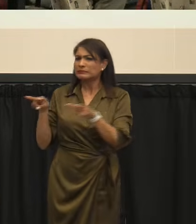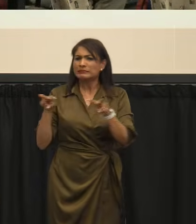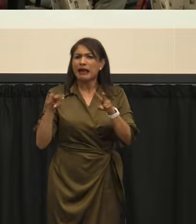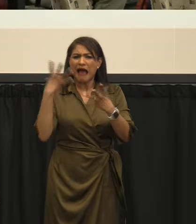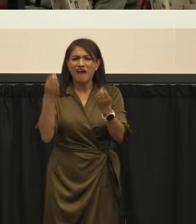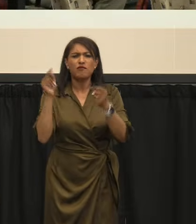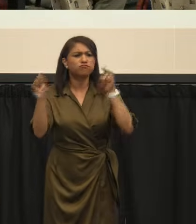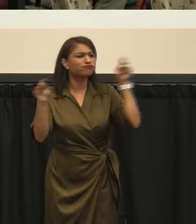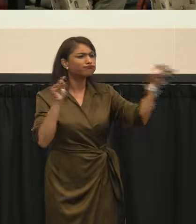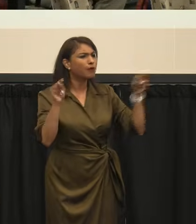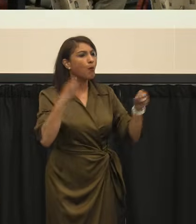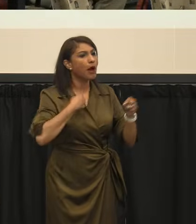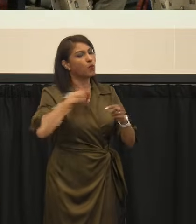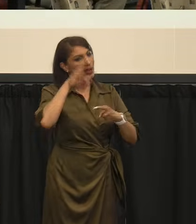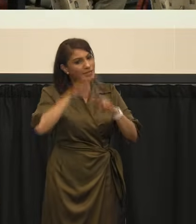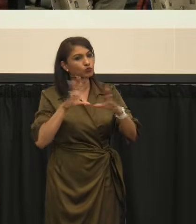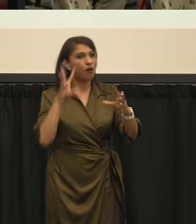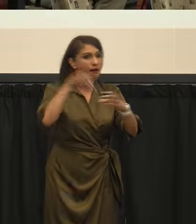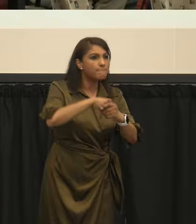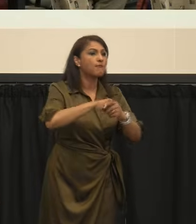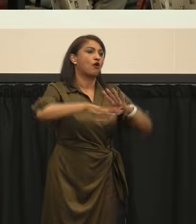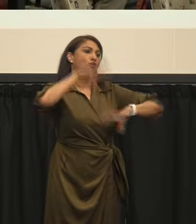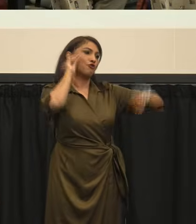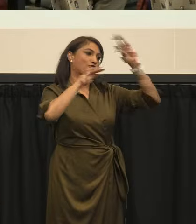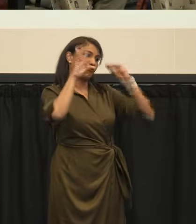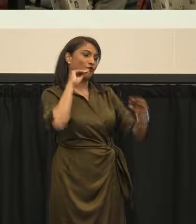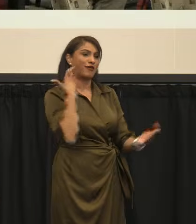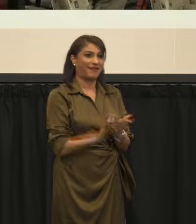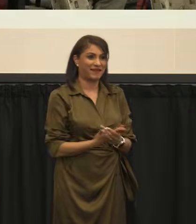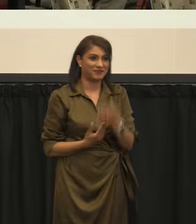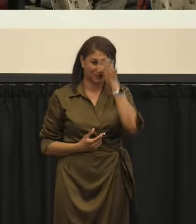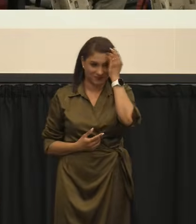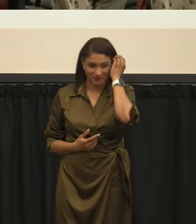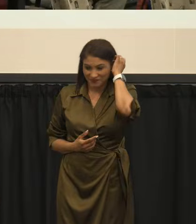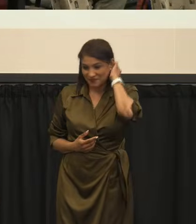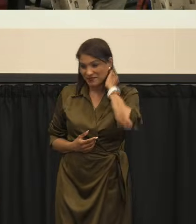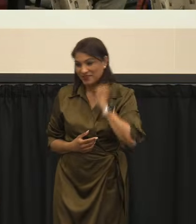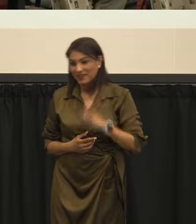and any AI machine learning systems that are in existence that we would like to